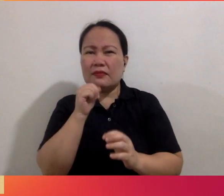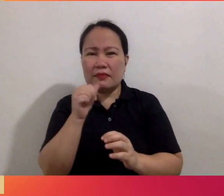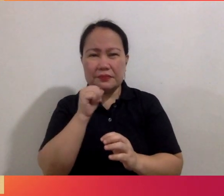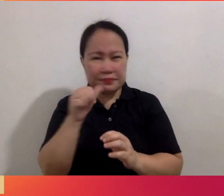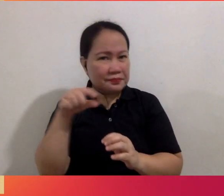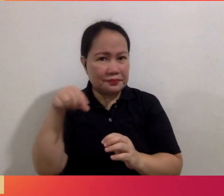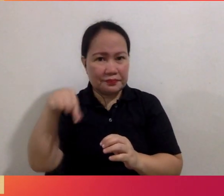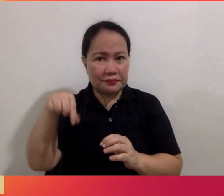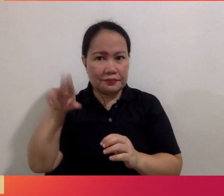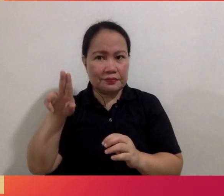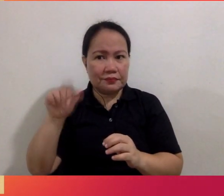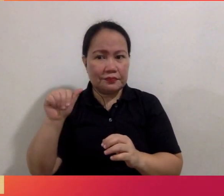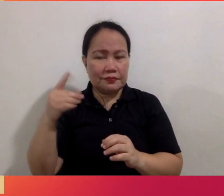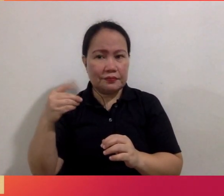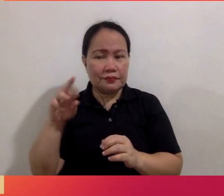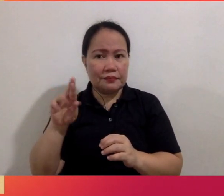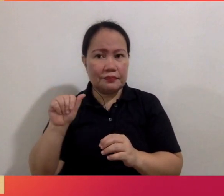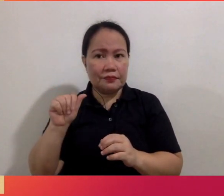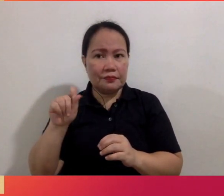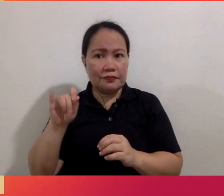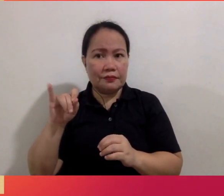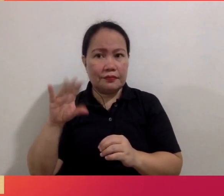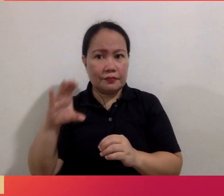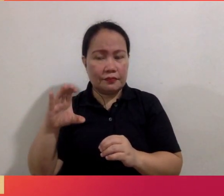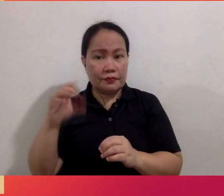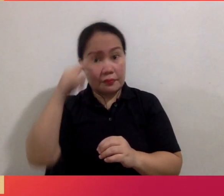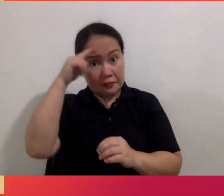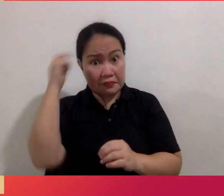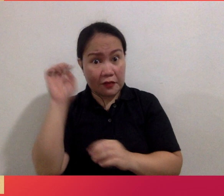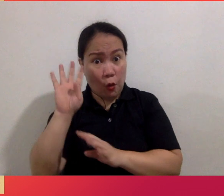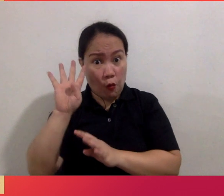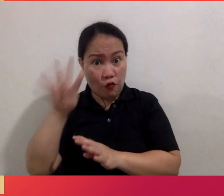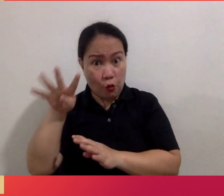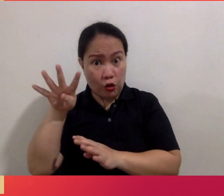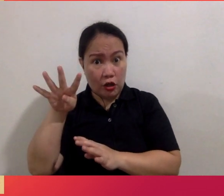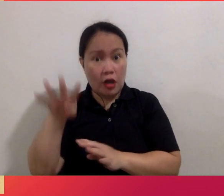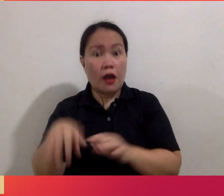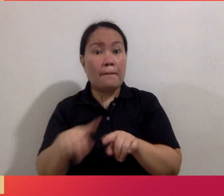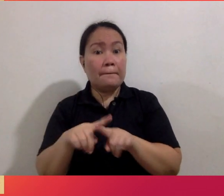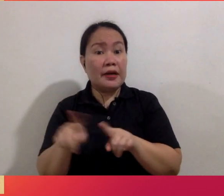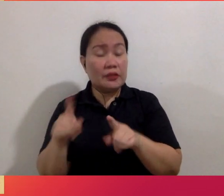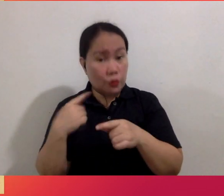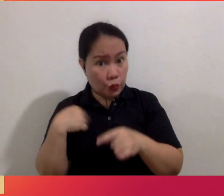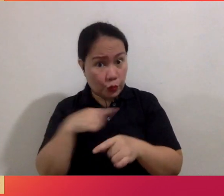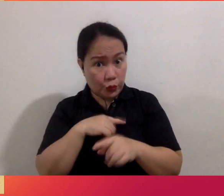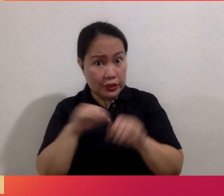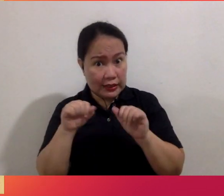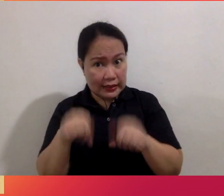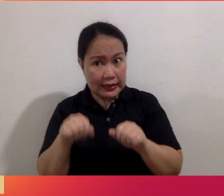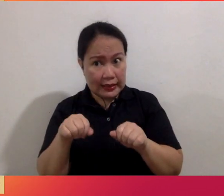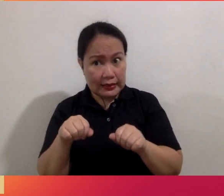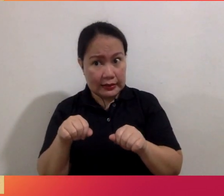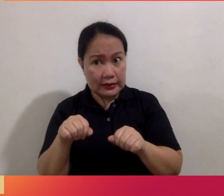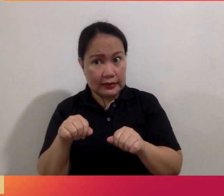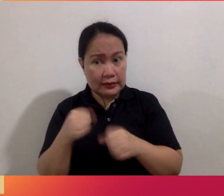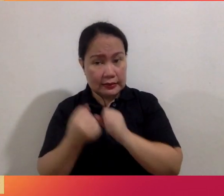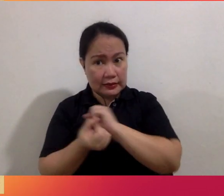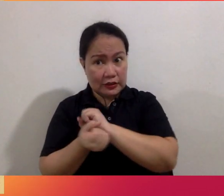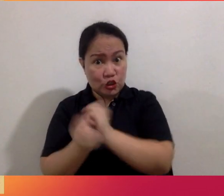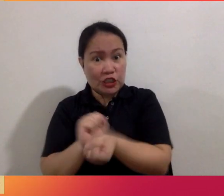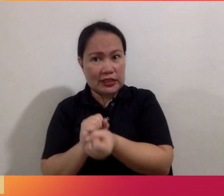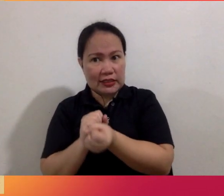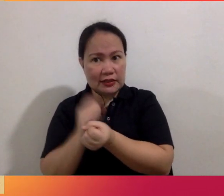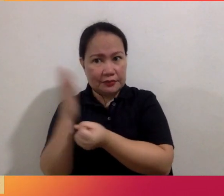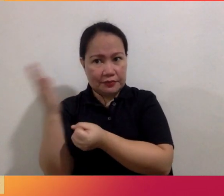equation. Hindi siya quadratic, di ba? Kasi nasa 4th degree siya. Pero, pwede natin yan isulat in